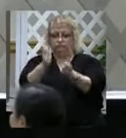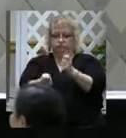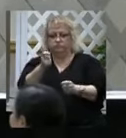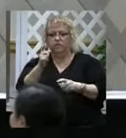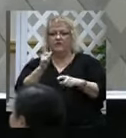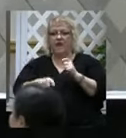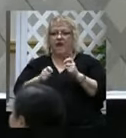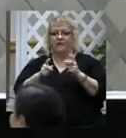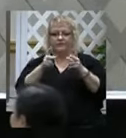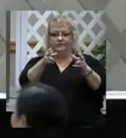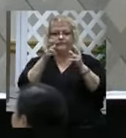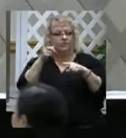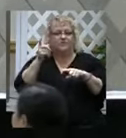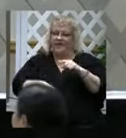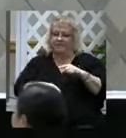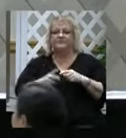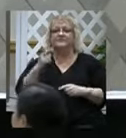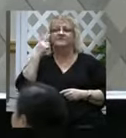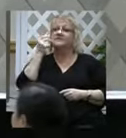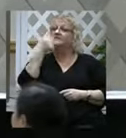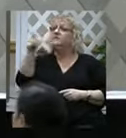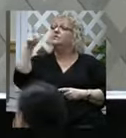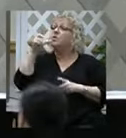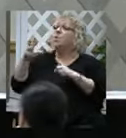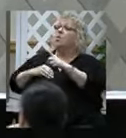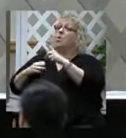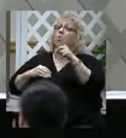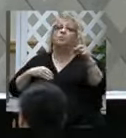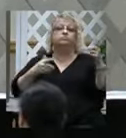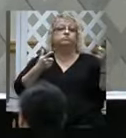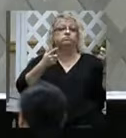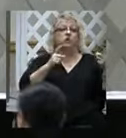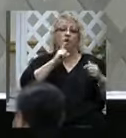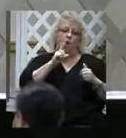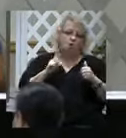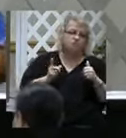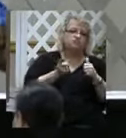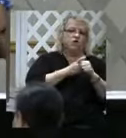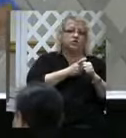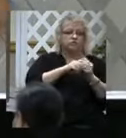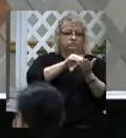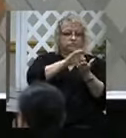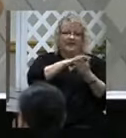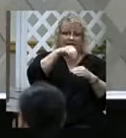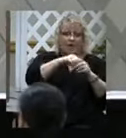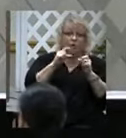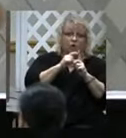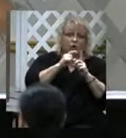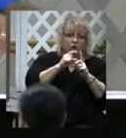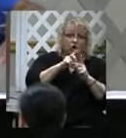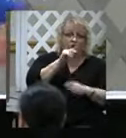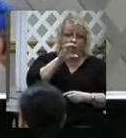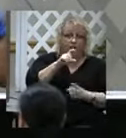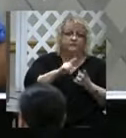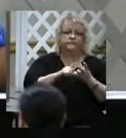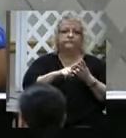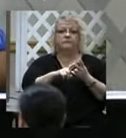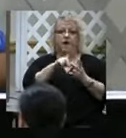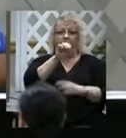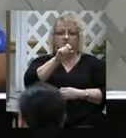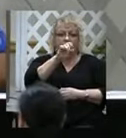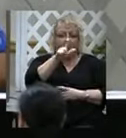the format sometimes. So you want to see if anybody owns or who owns the original document. You're better off dealing with the original